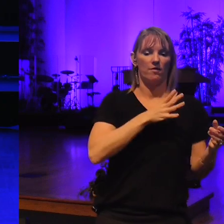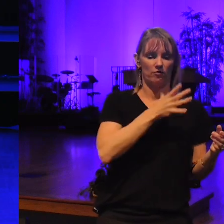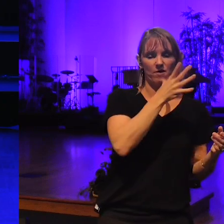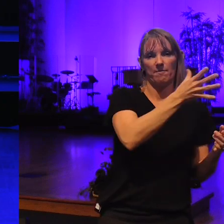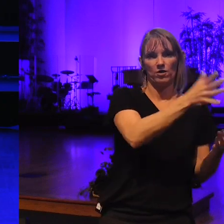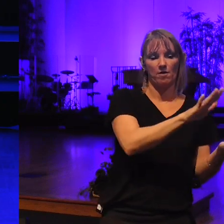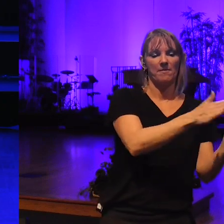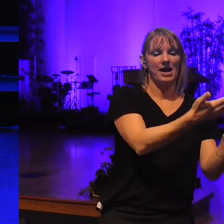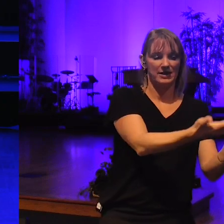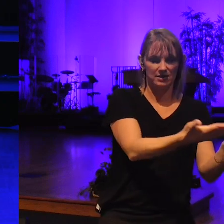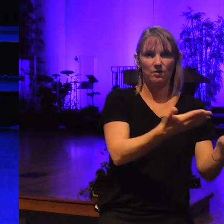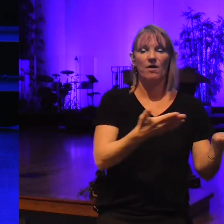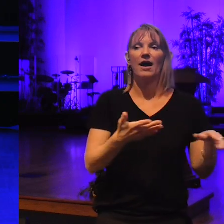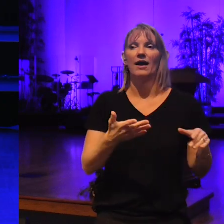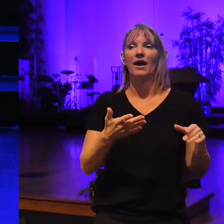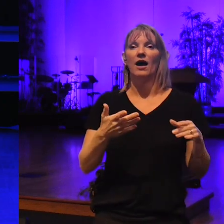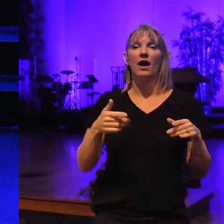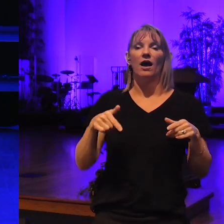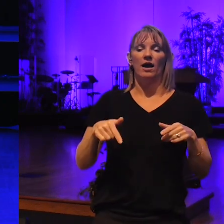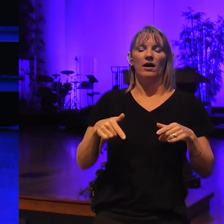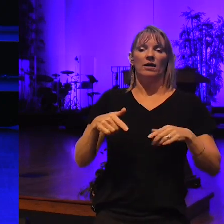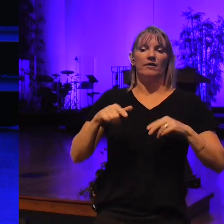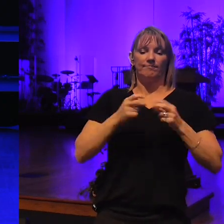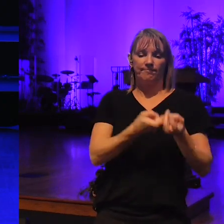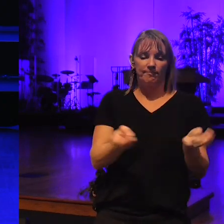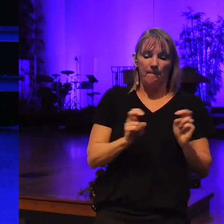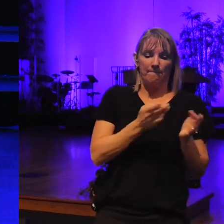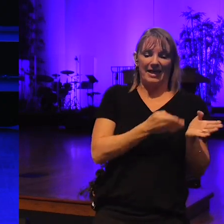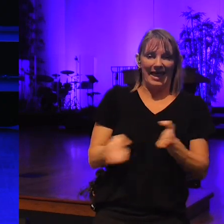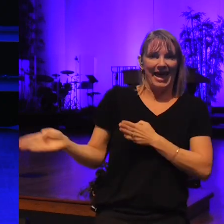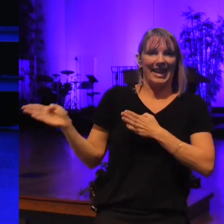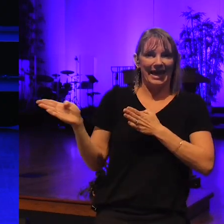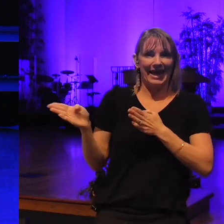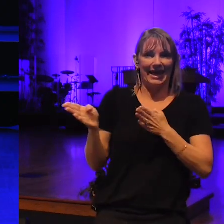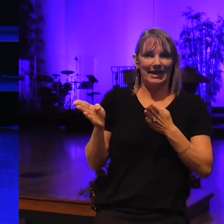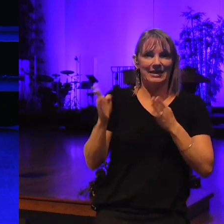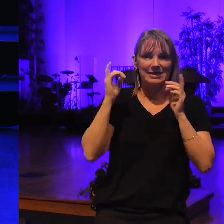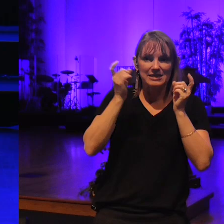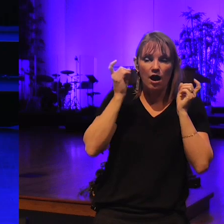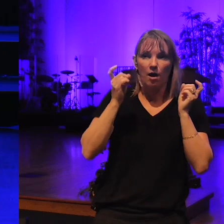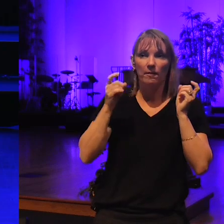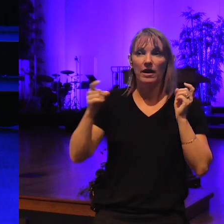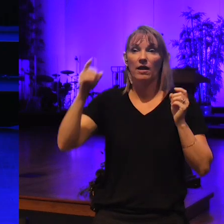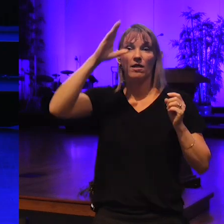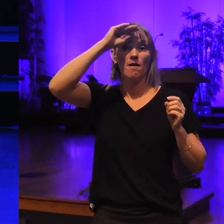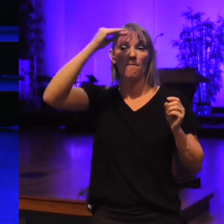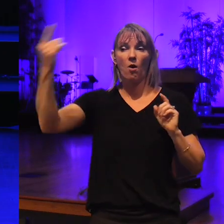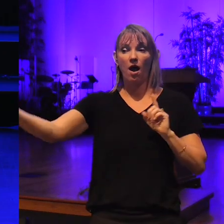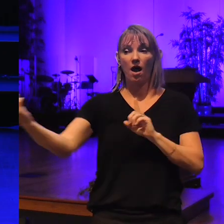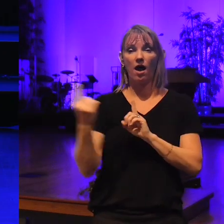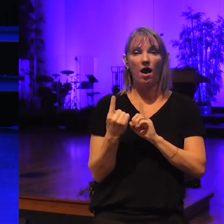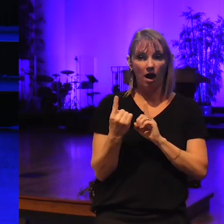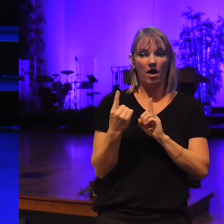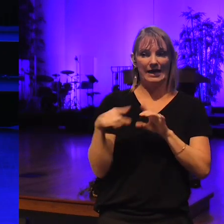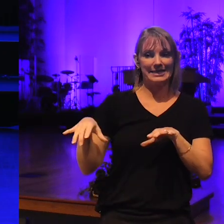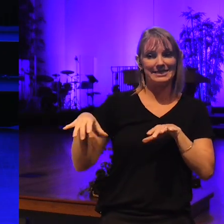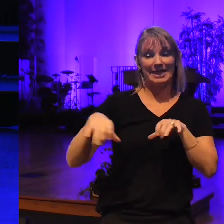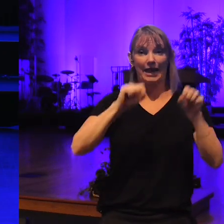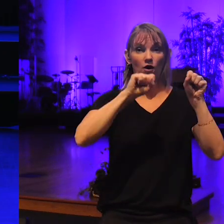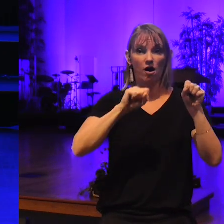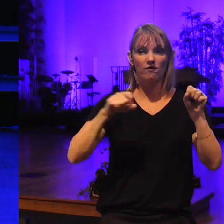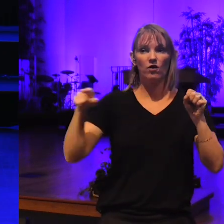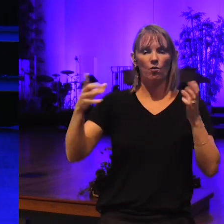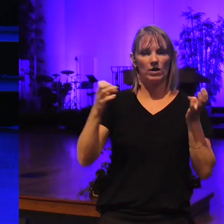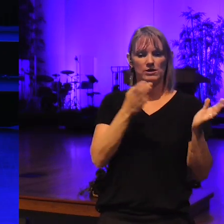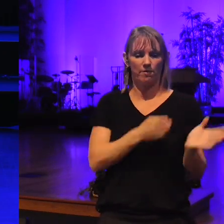Well, this little Jamie character, he just comes in and he takes over. It's like he's going to plan it with me. So I just stayed